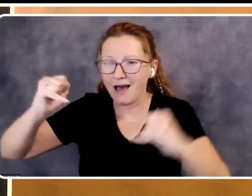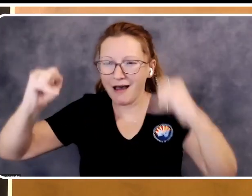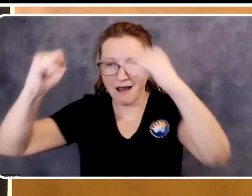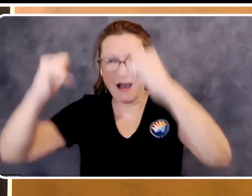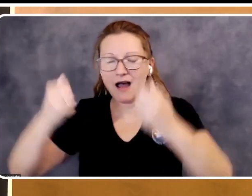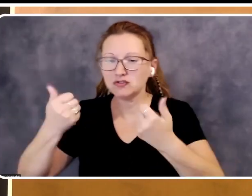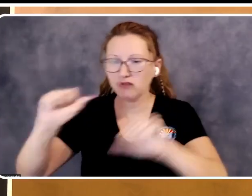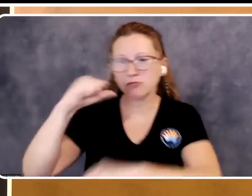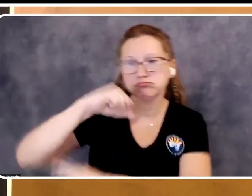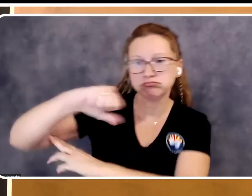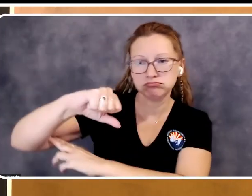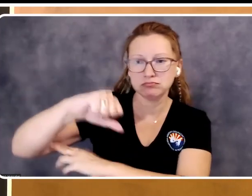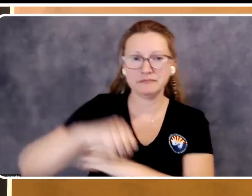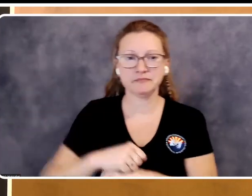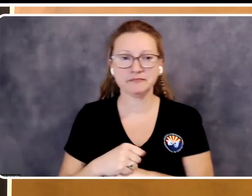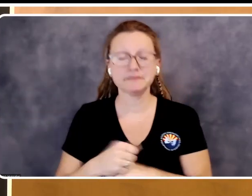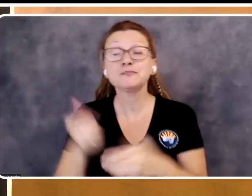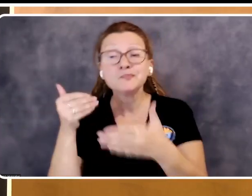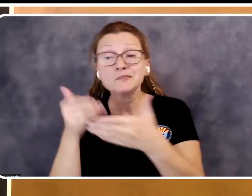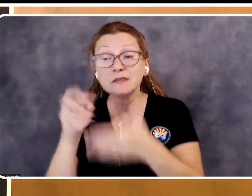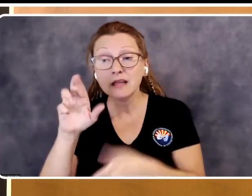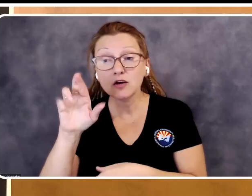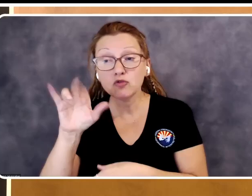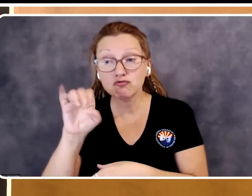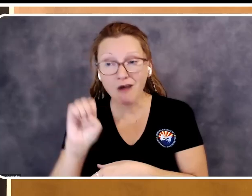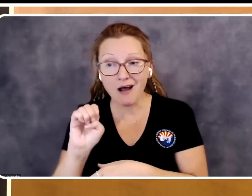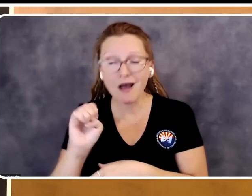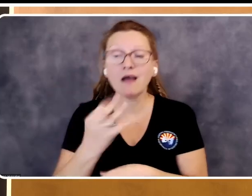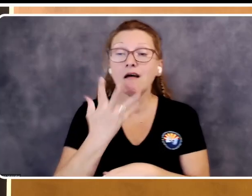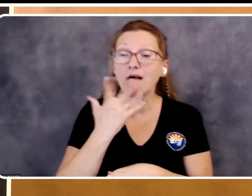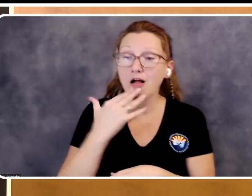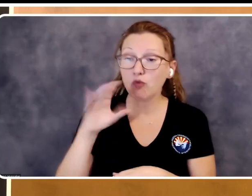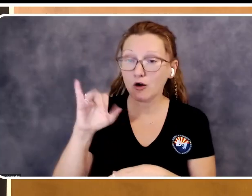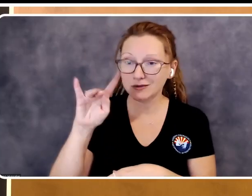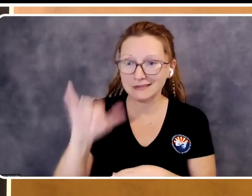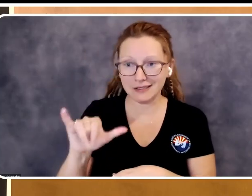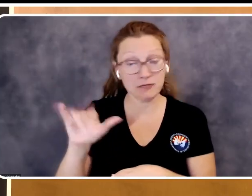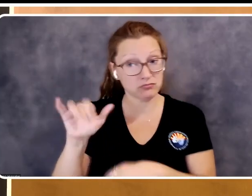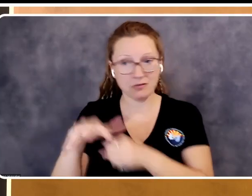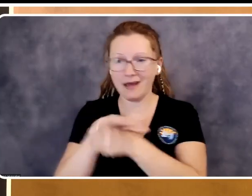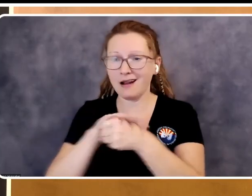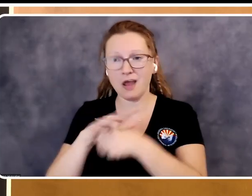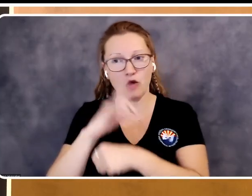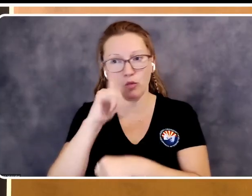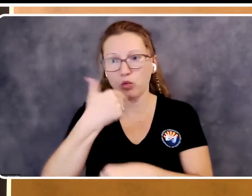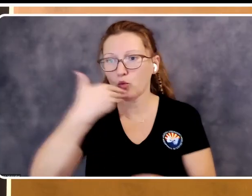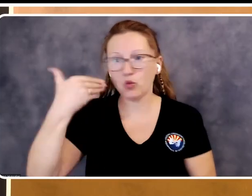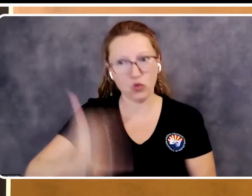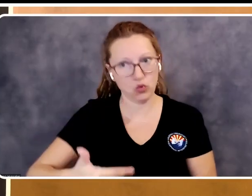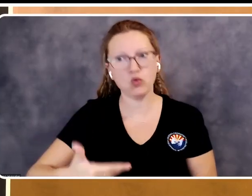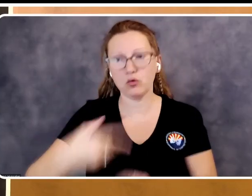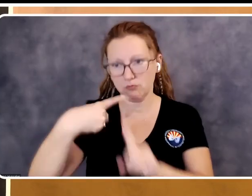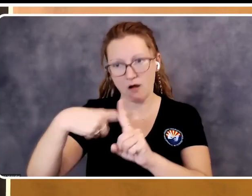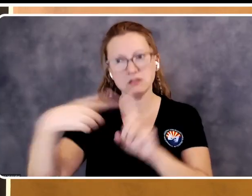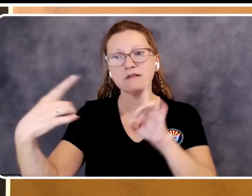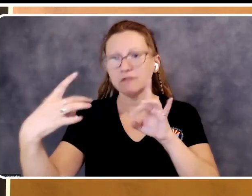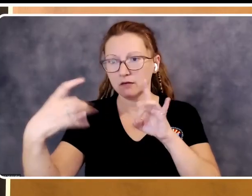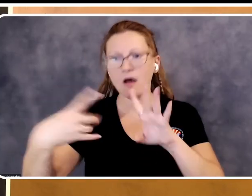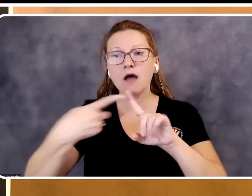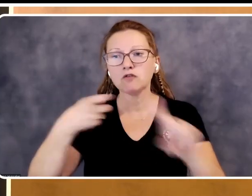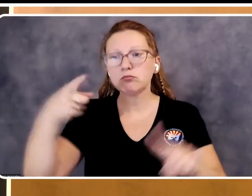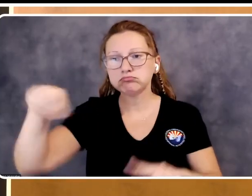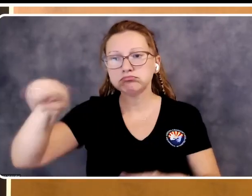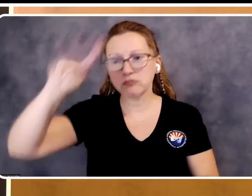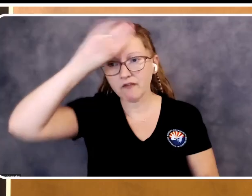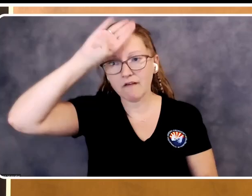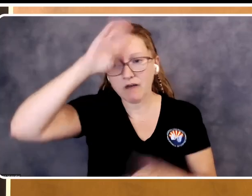Working our way back towards Rye and Colorado City. That area, is looking really, really good. Really positive feedback from the